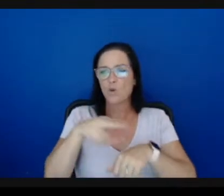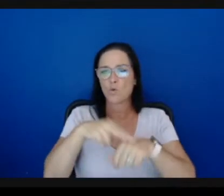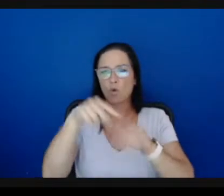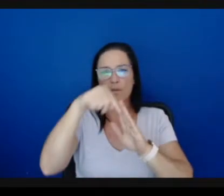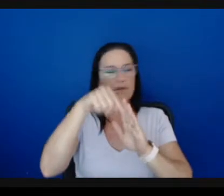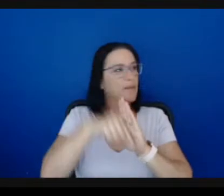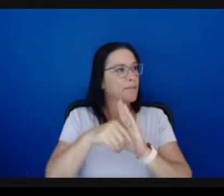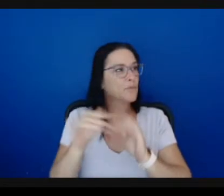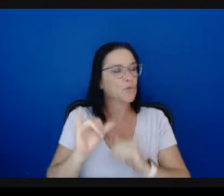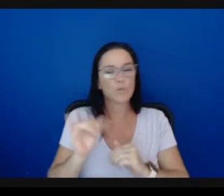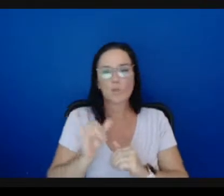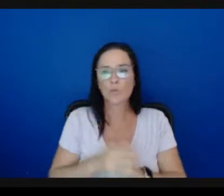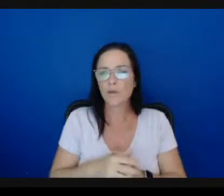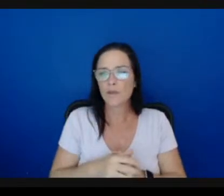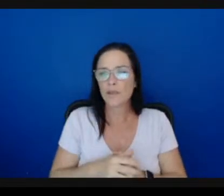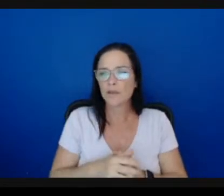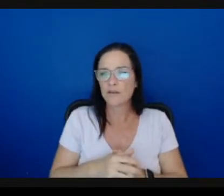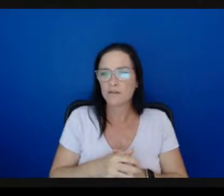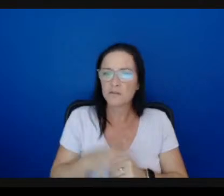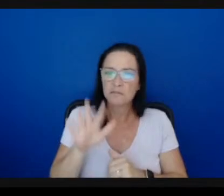is pretty typical what we see.